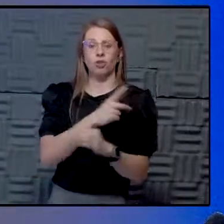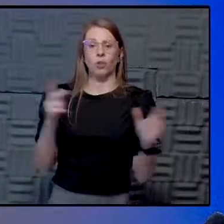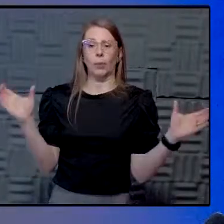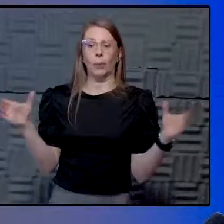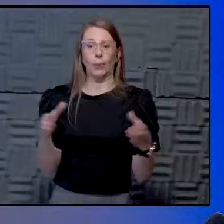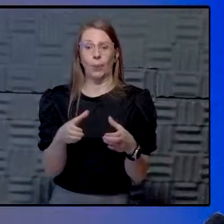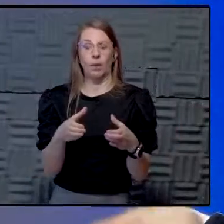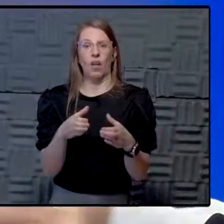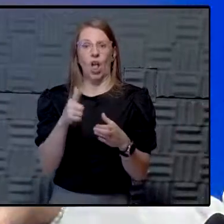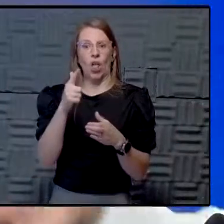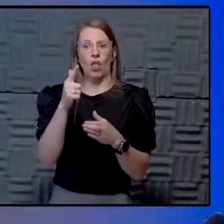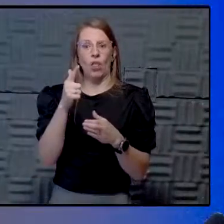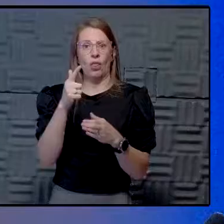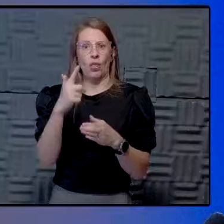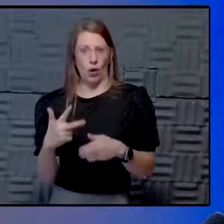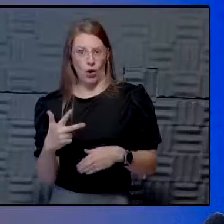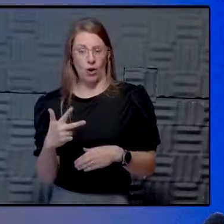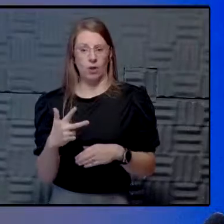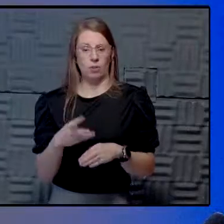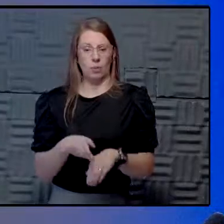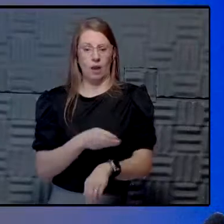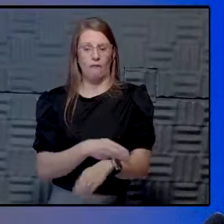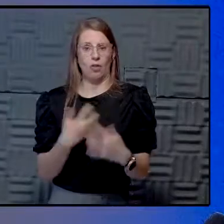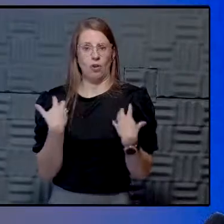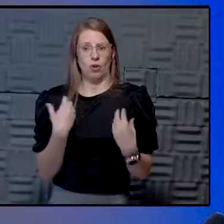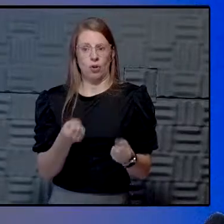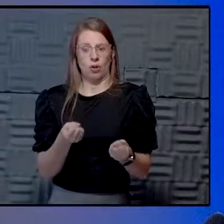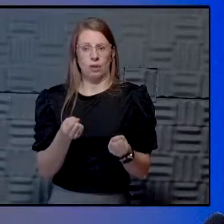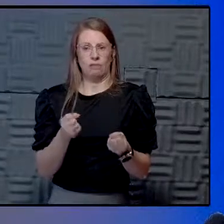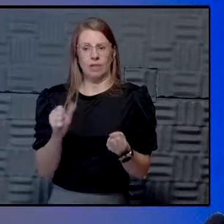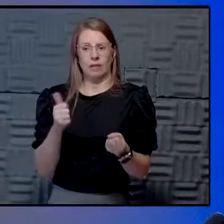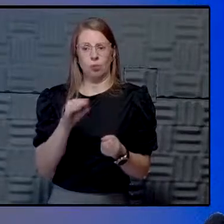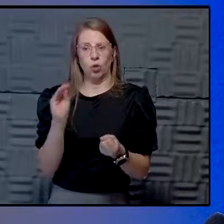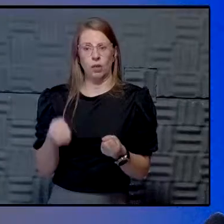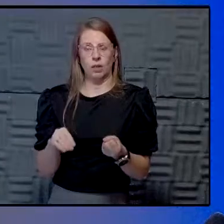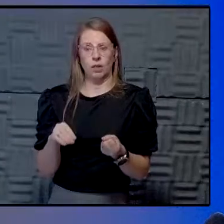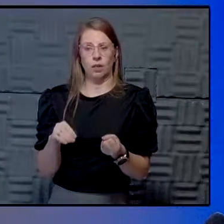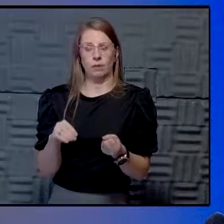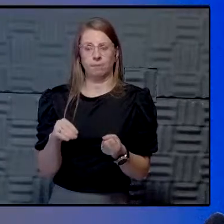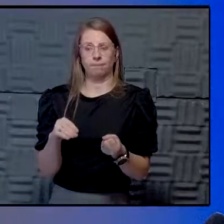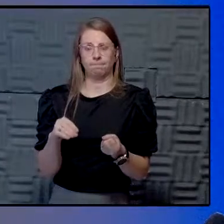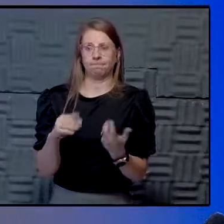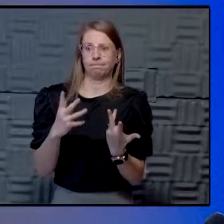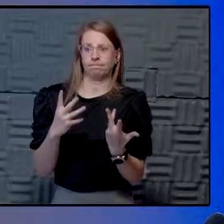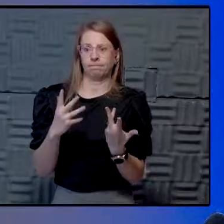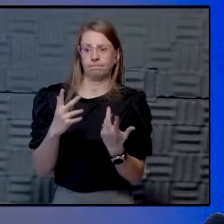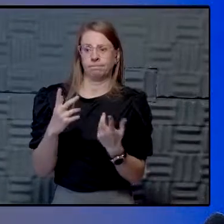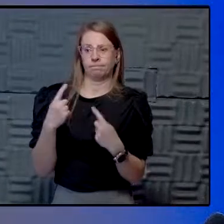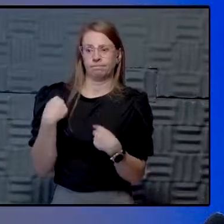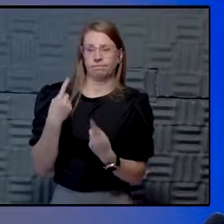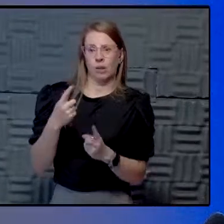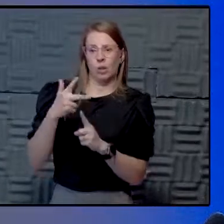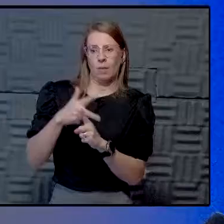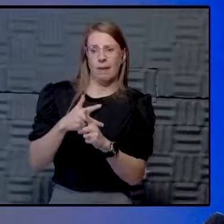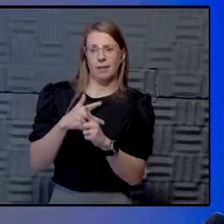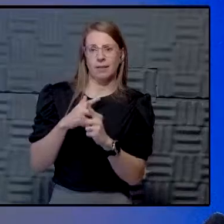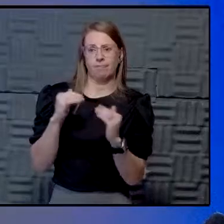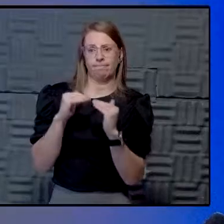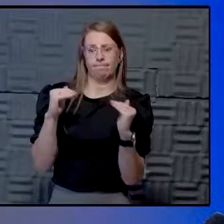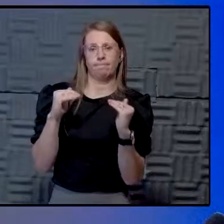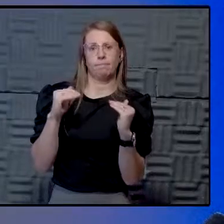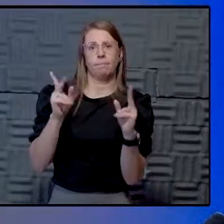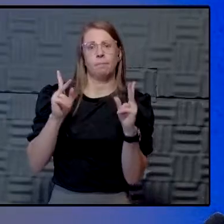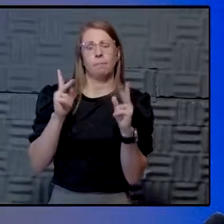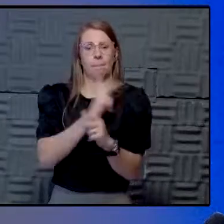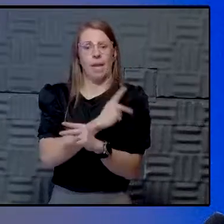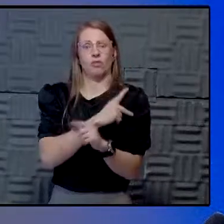third, and it sort of recovered over the year, and we remained down about 10%. But the last quarter, we're back to even. We're back to where we were before. So patients are